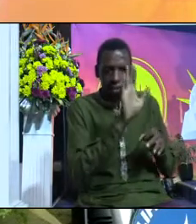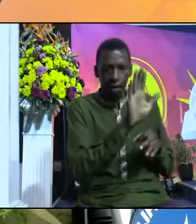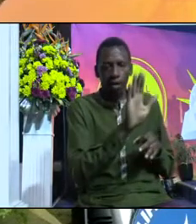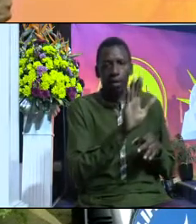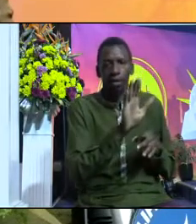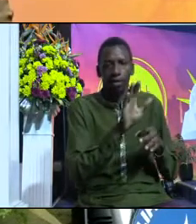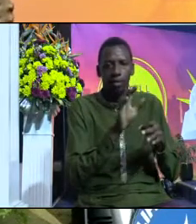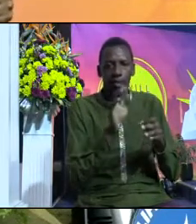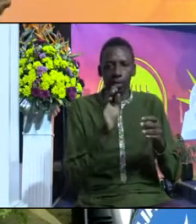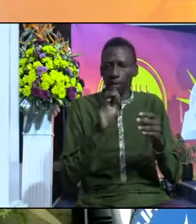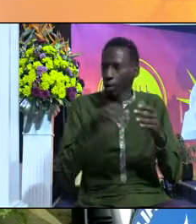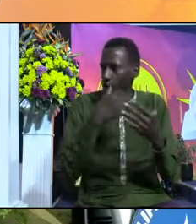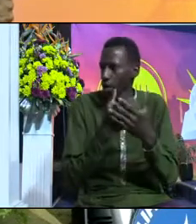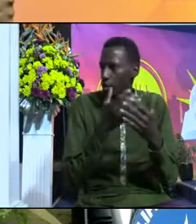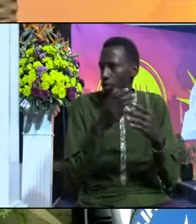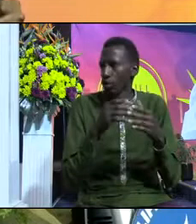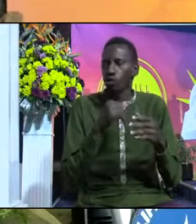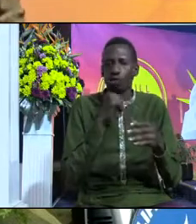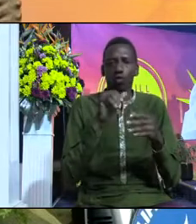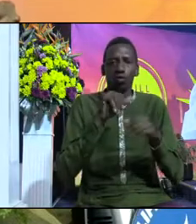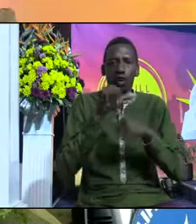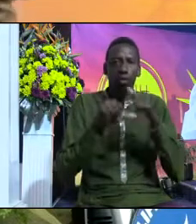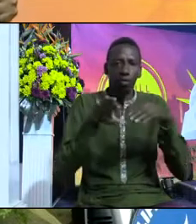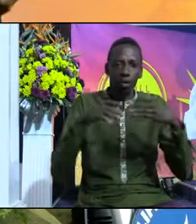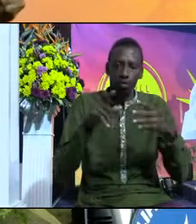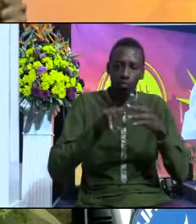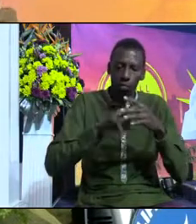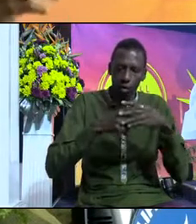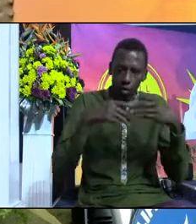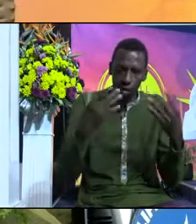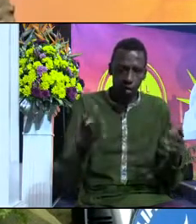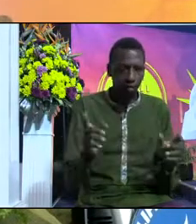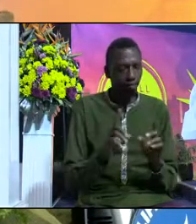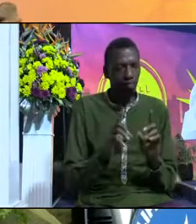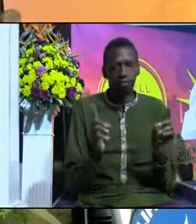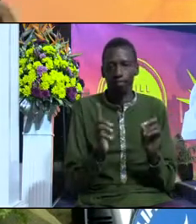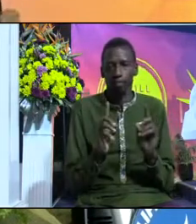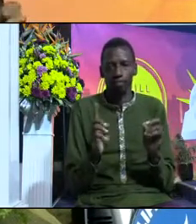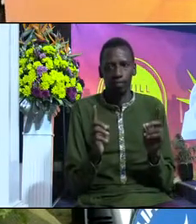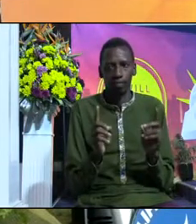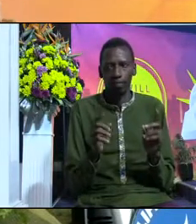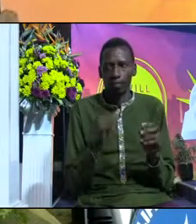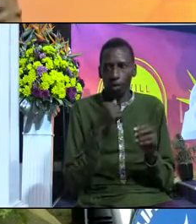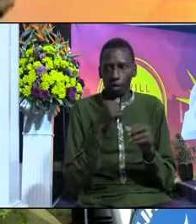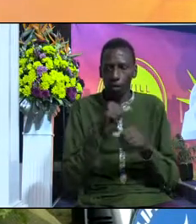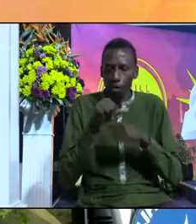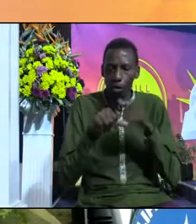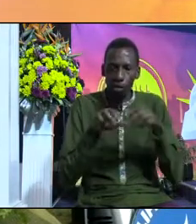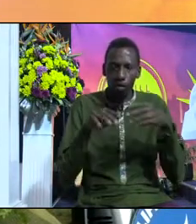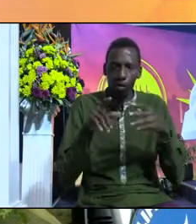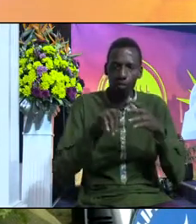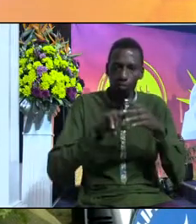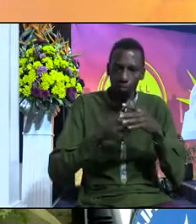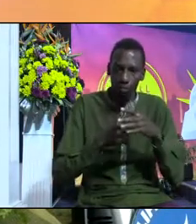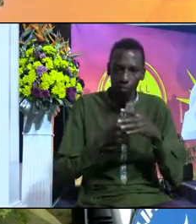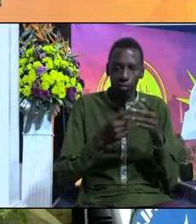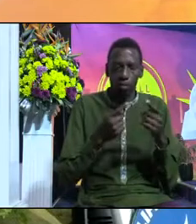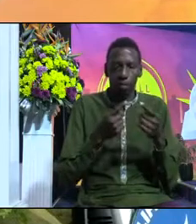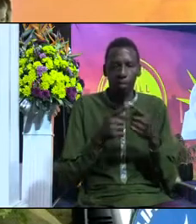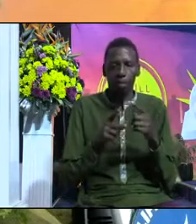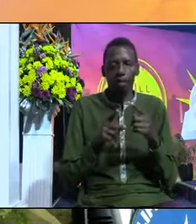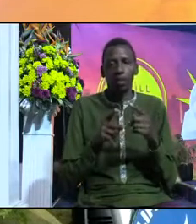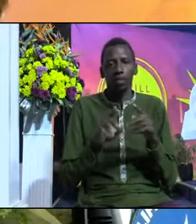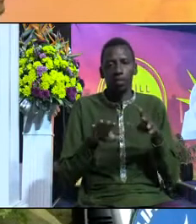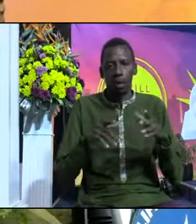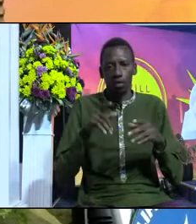how you started out. New Life, listen to me. It's not how you started out. It is about how you